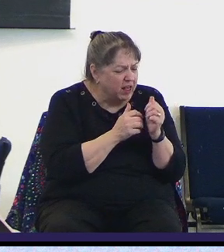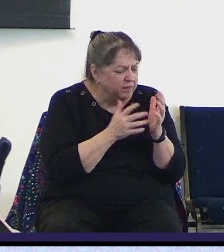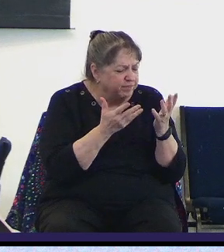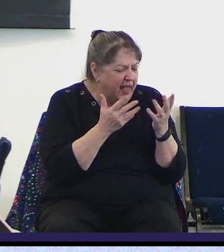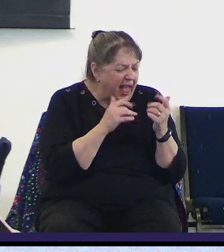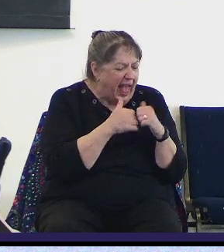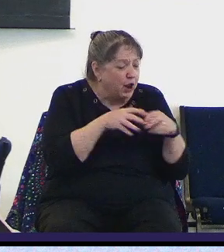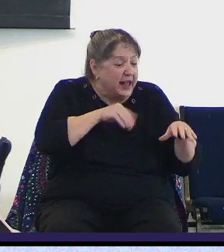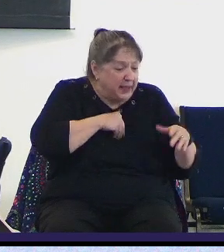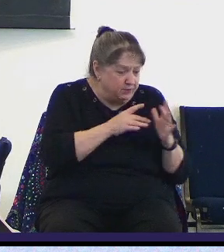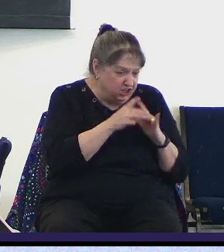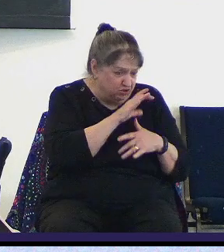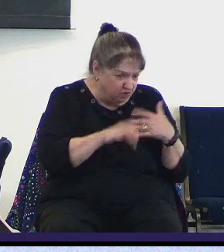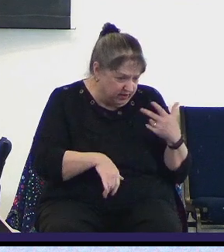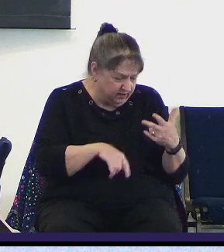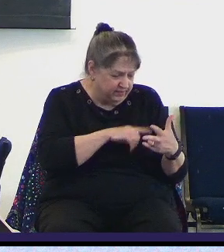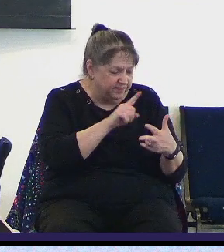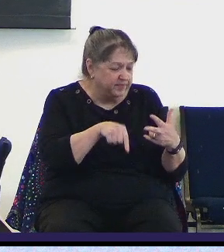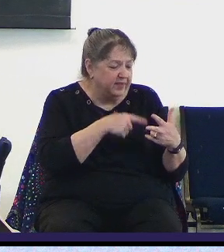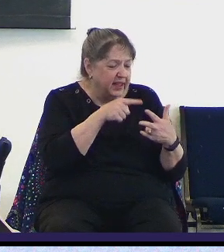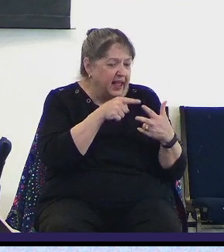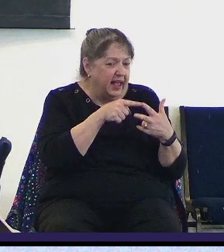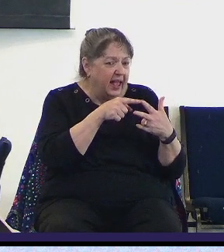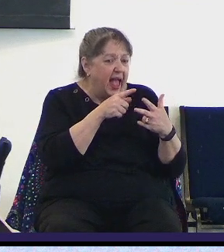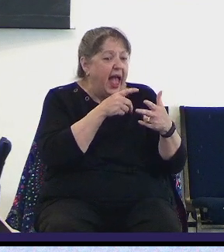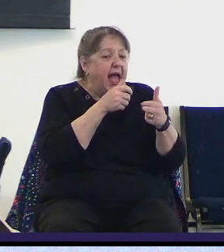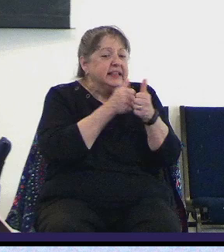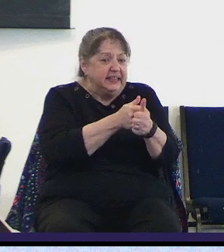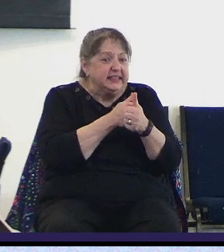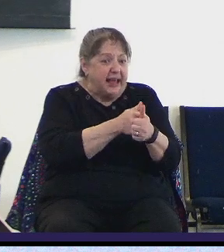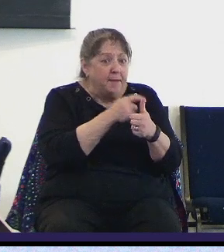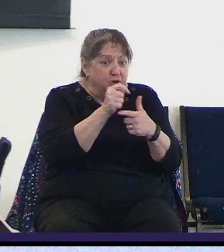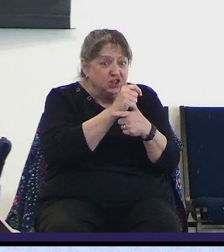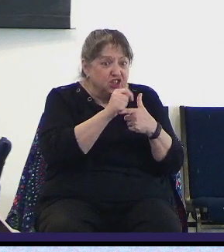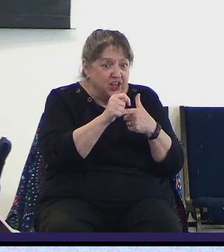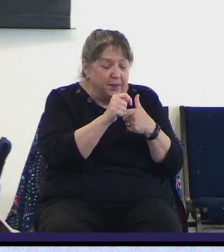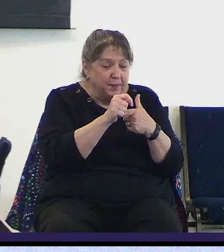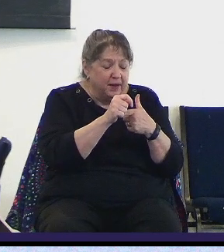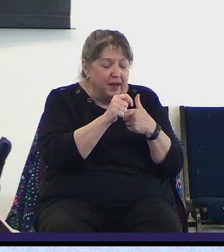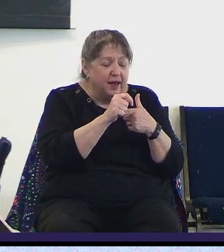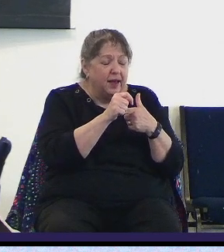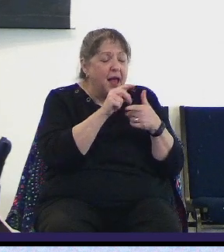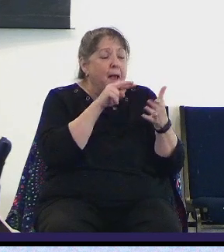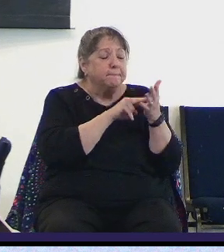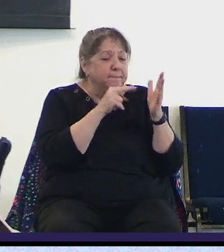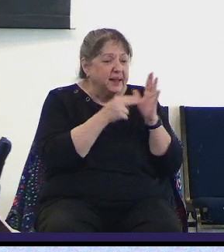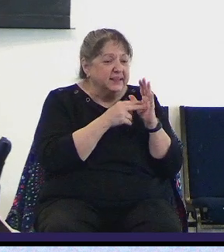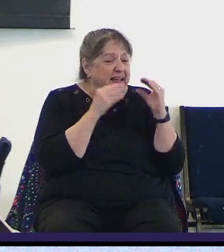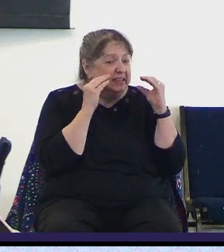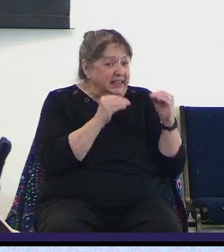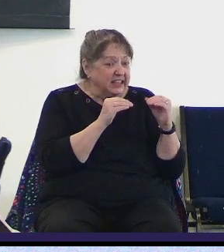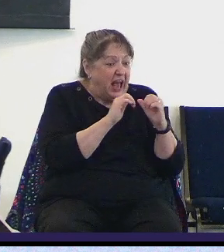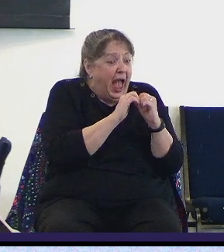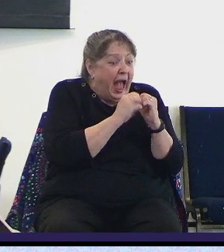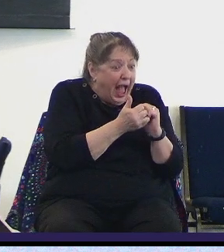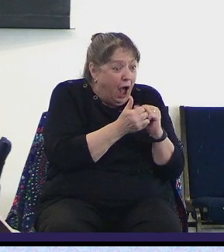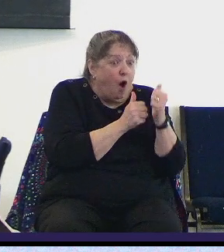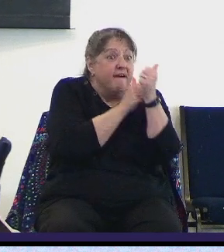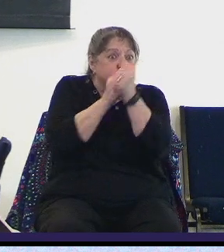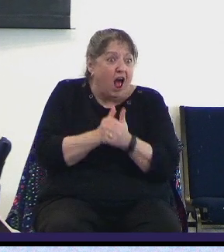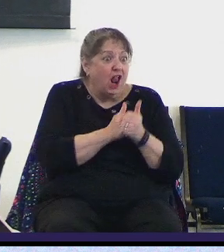Christ. Jesus says, don't just baptize. He says, teach them to obey everything that I've commanded you. And